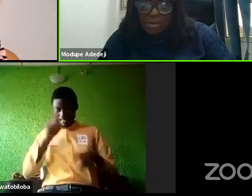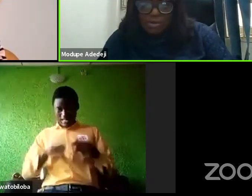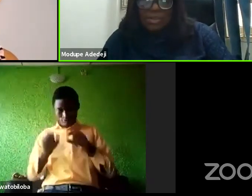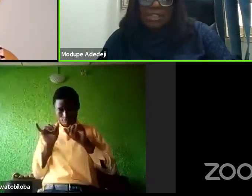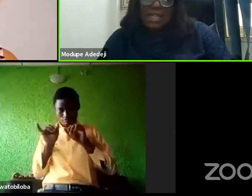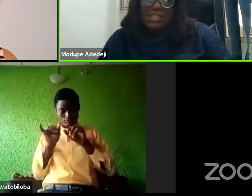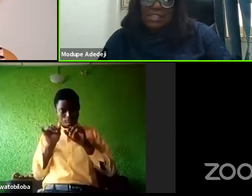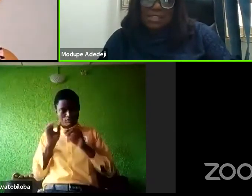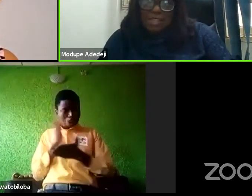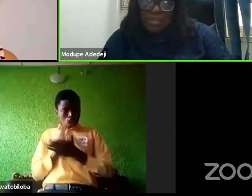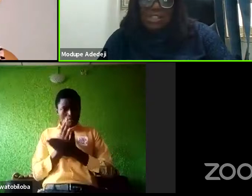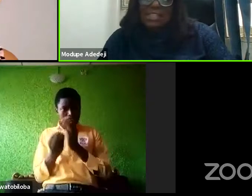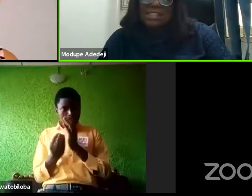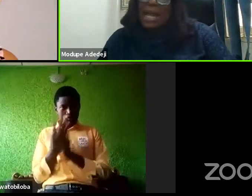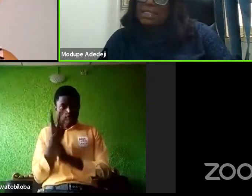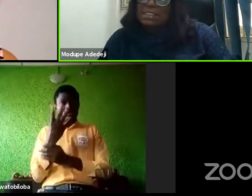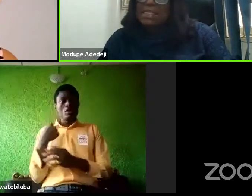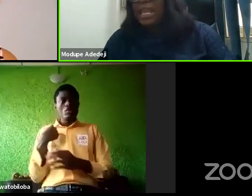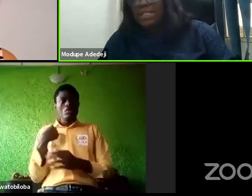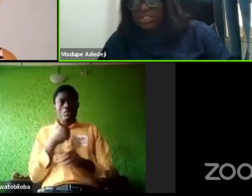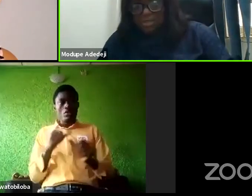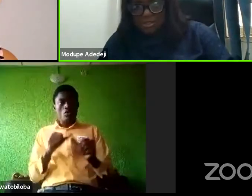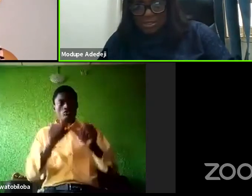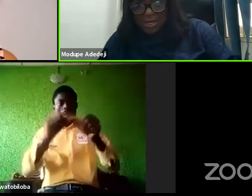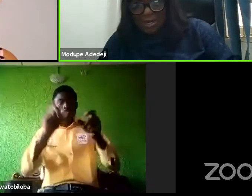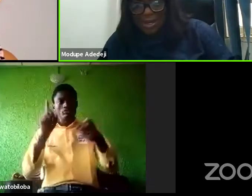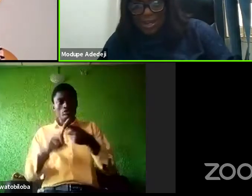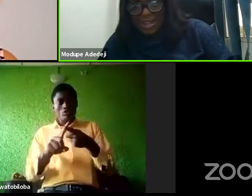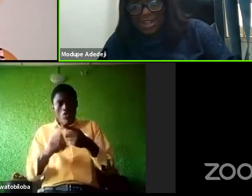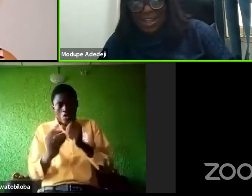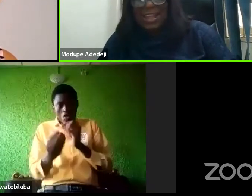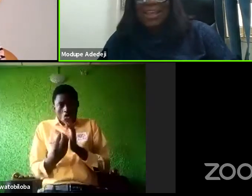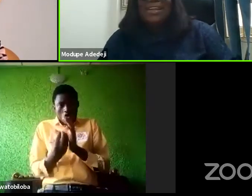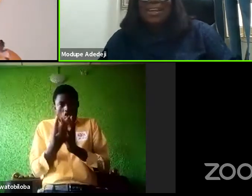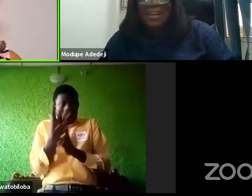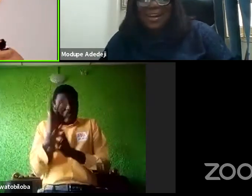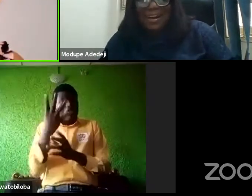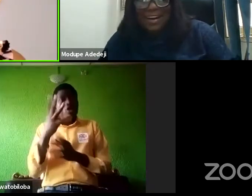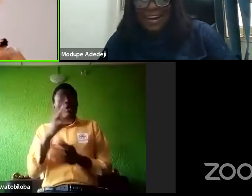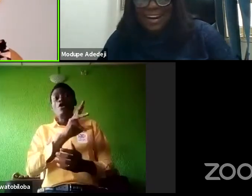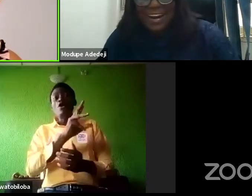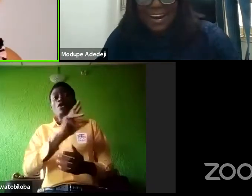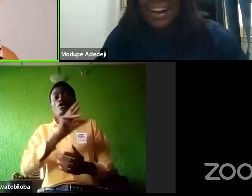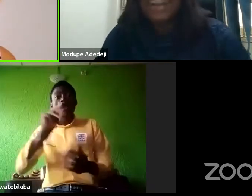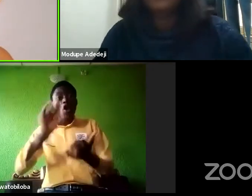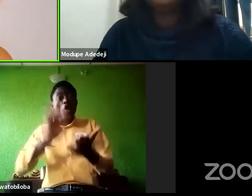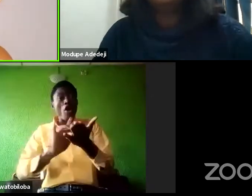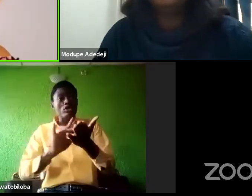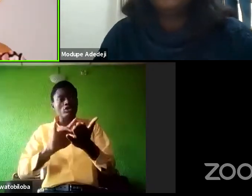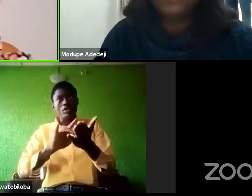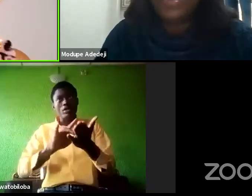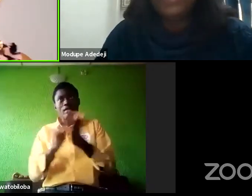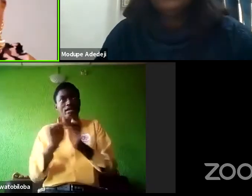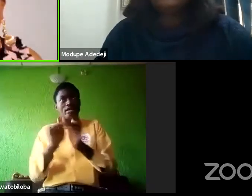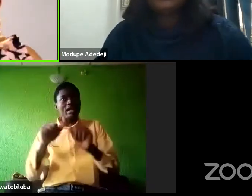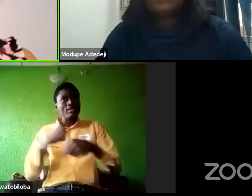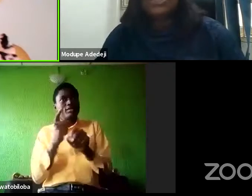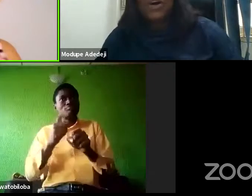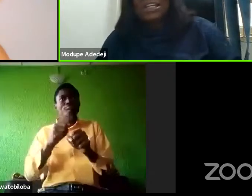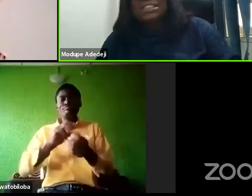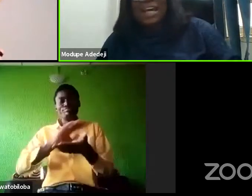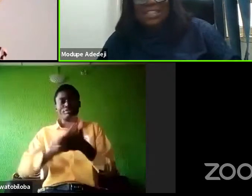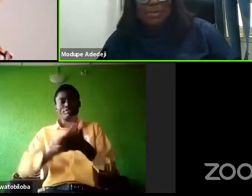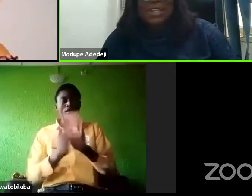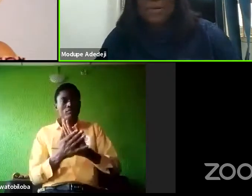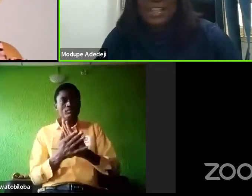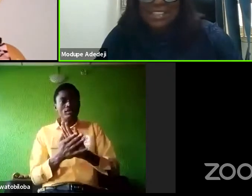at now that is anti-aging. There are creams, though. There are creams that does aging. They don't